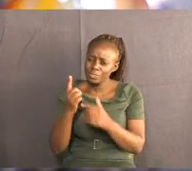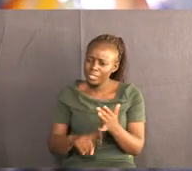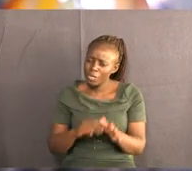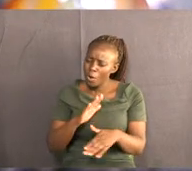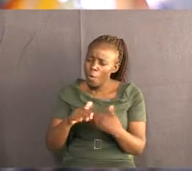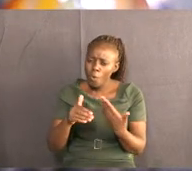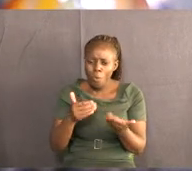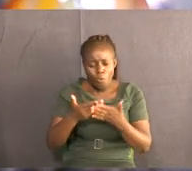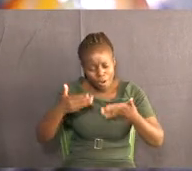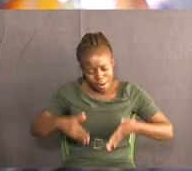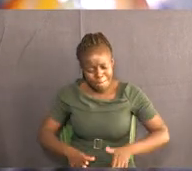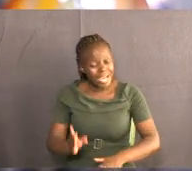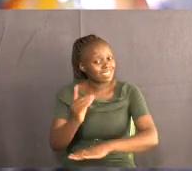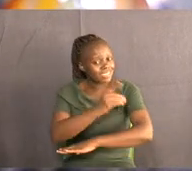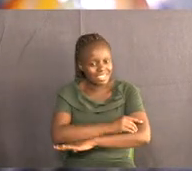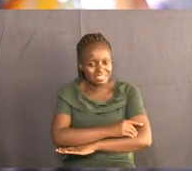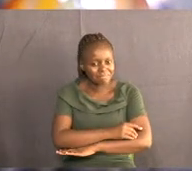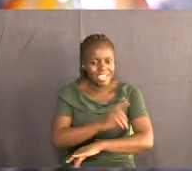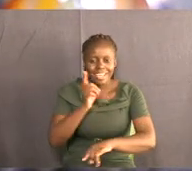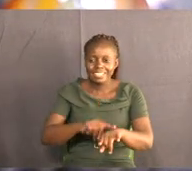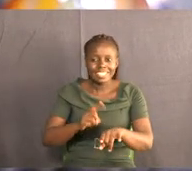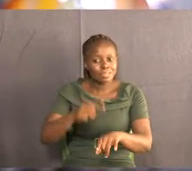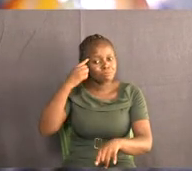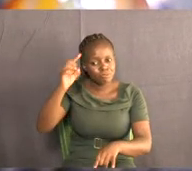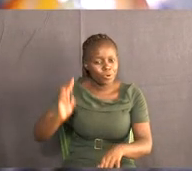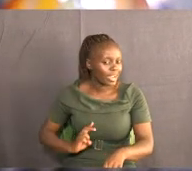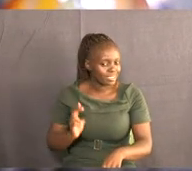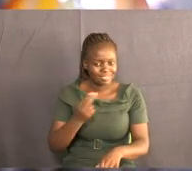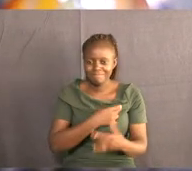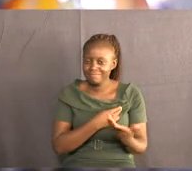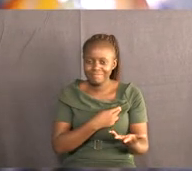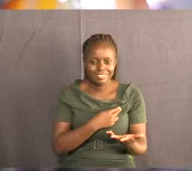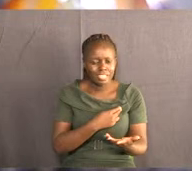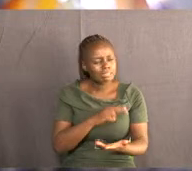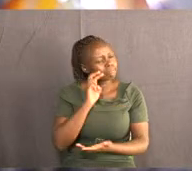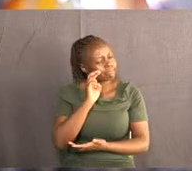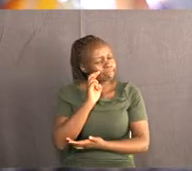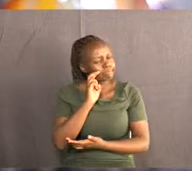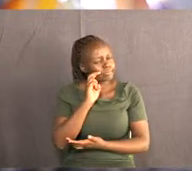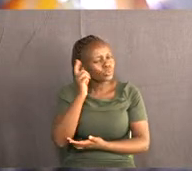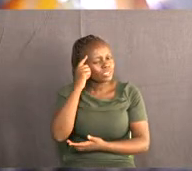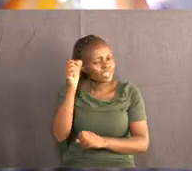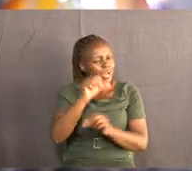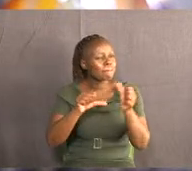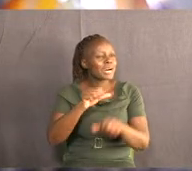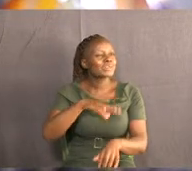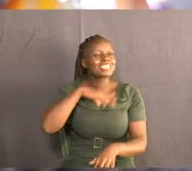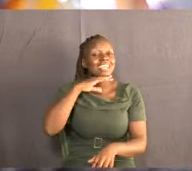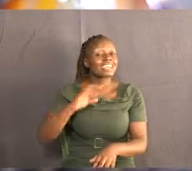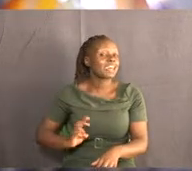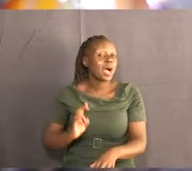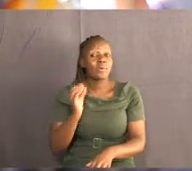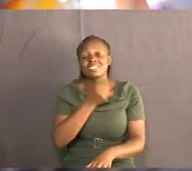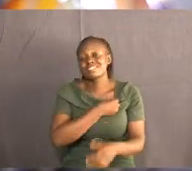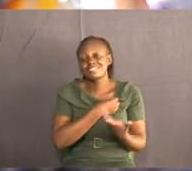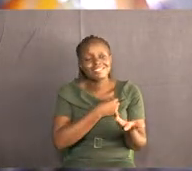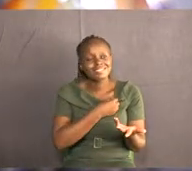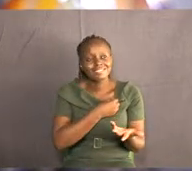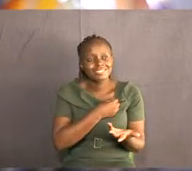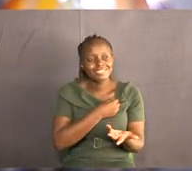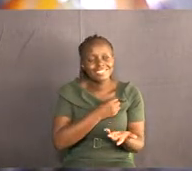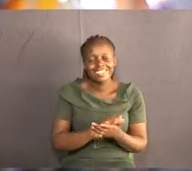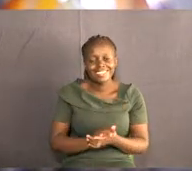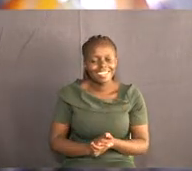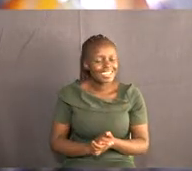every birthday is a time for us to look forward to our death and not our birth. Just gives